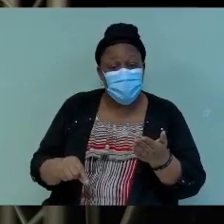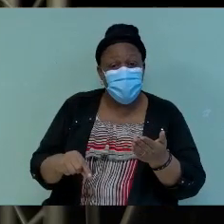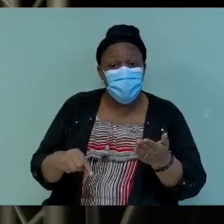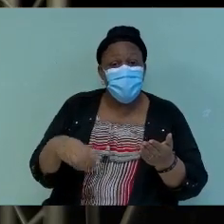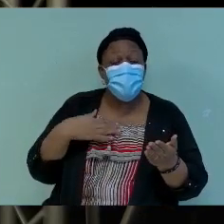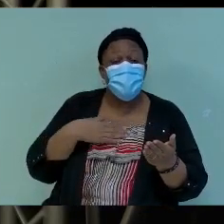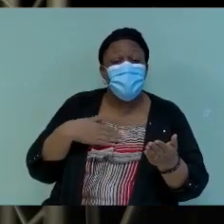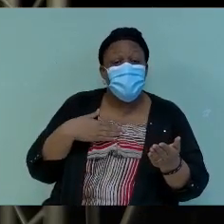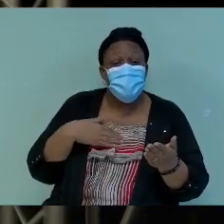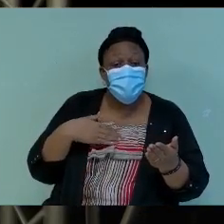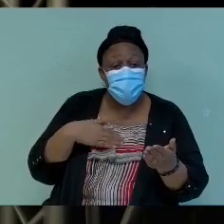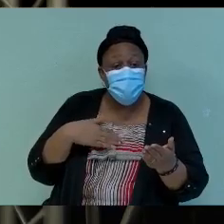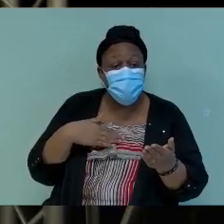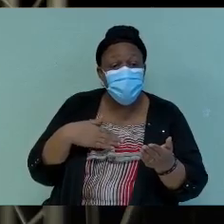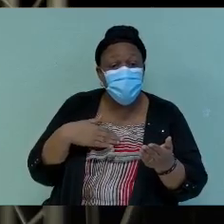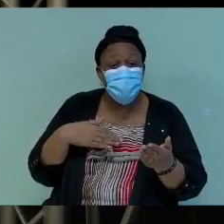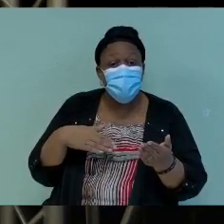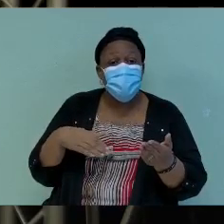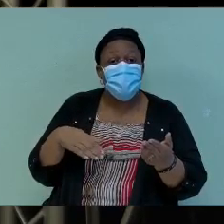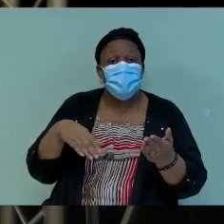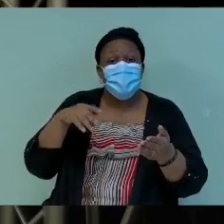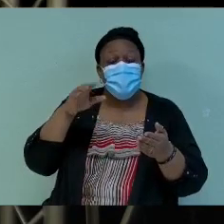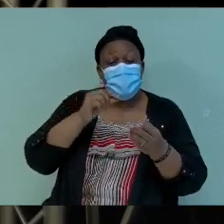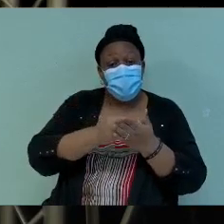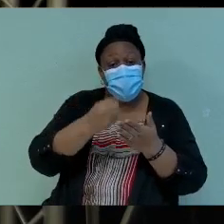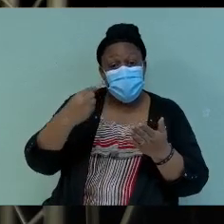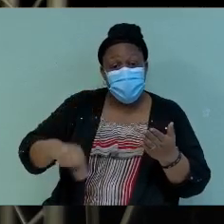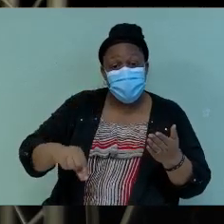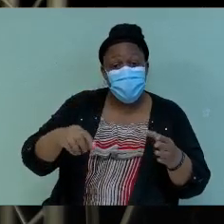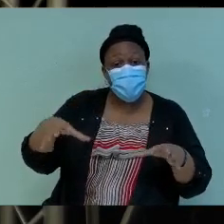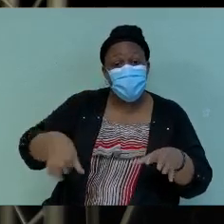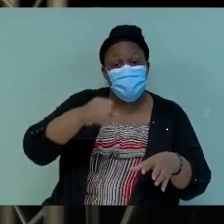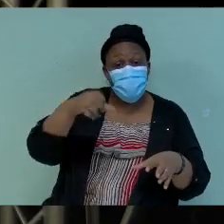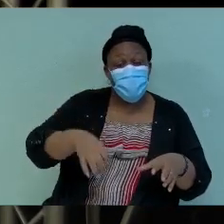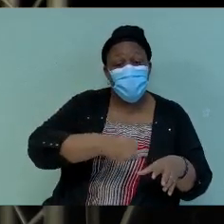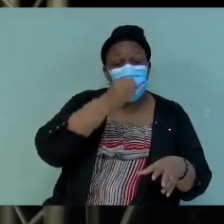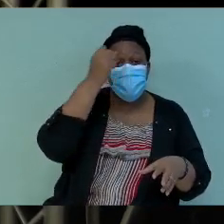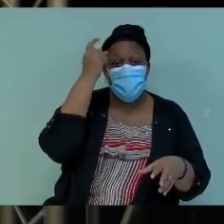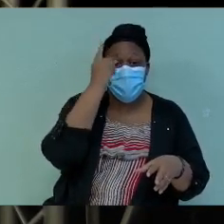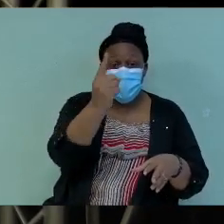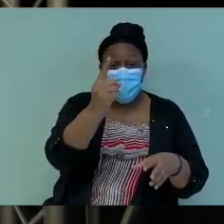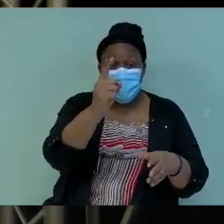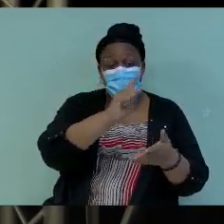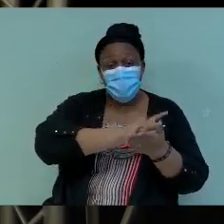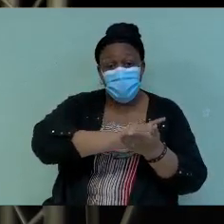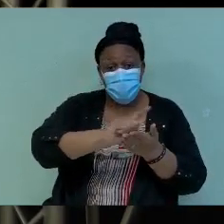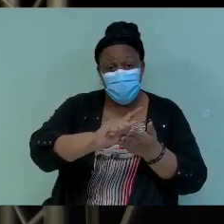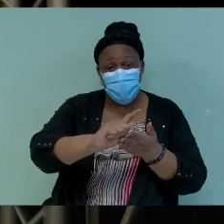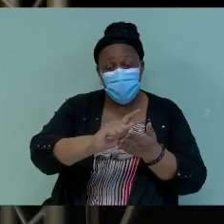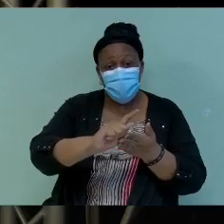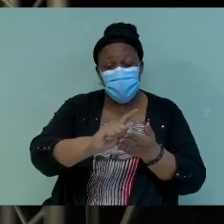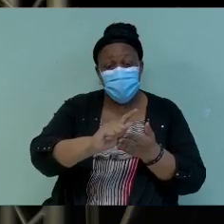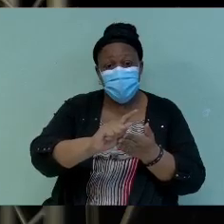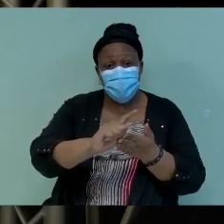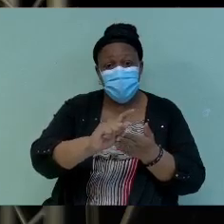thought-out approach in something that is relatively new to us. Thank you very much, and have yourselves a great